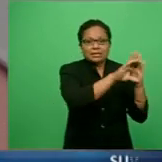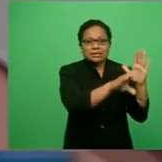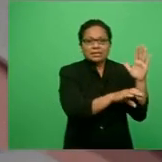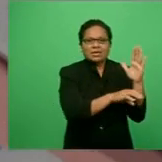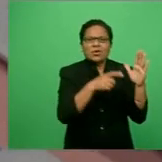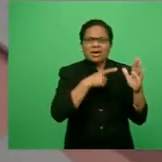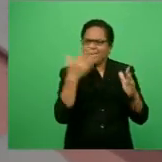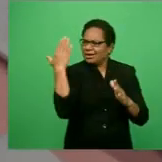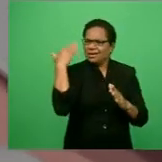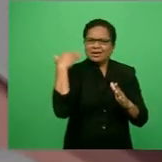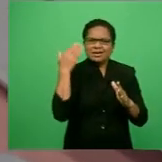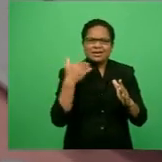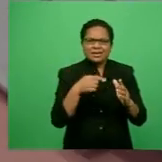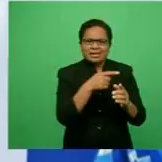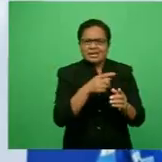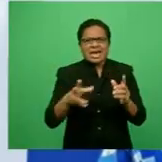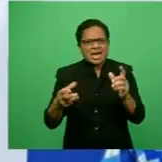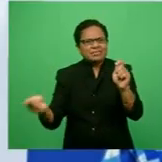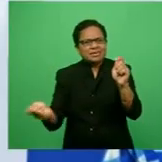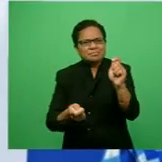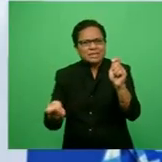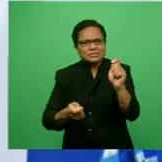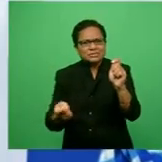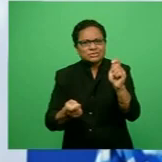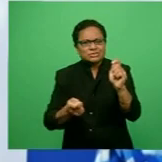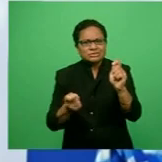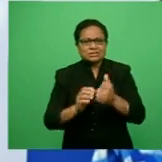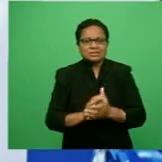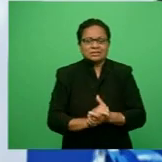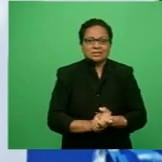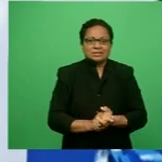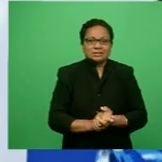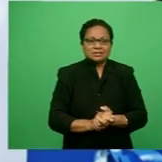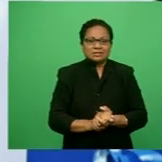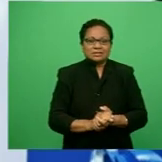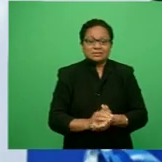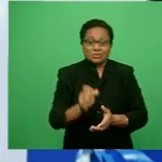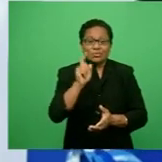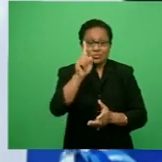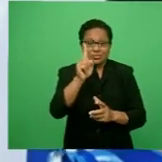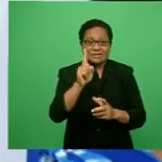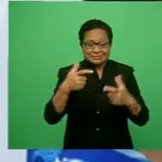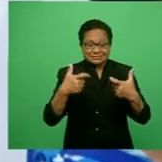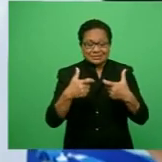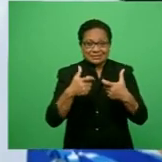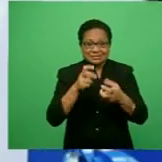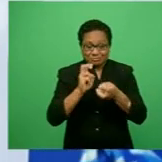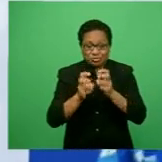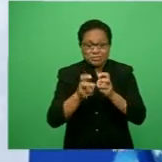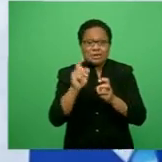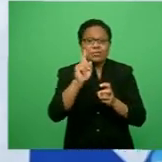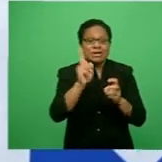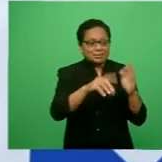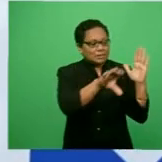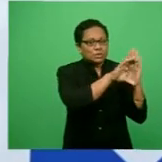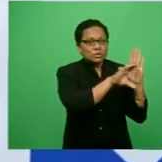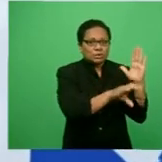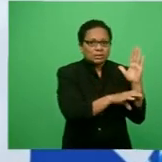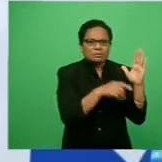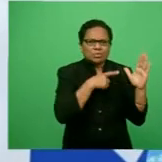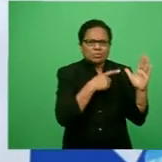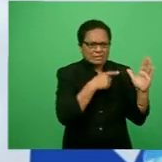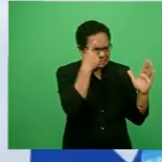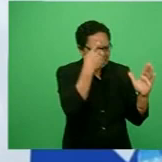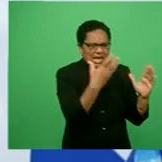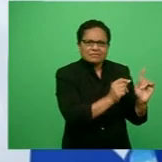faced suspension earlier in the year. And one of the issues was this constitution, or which version of the constitution. So